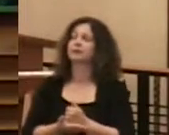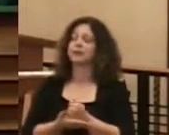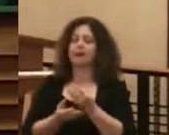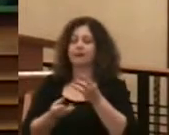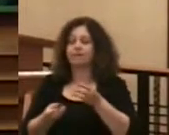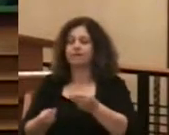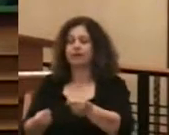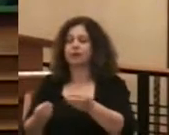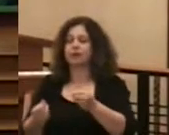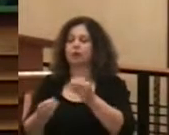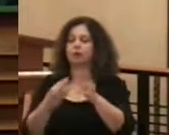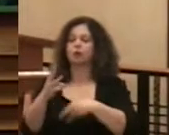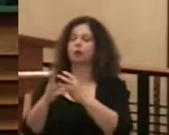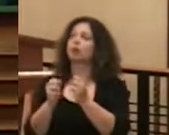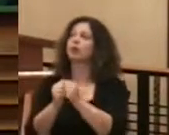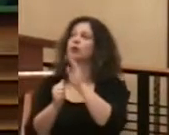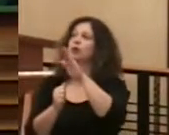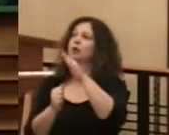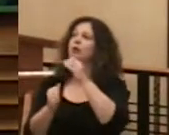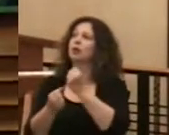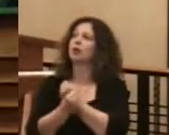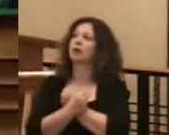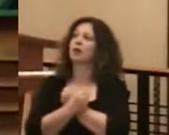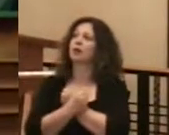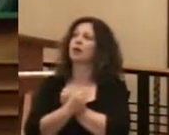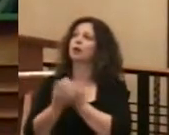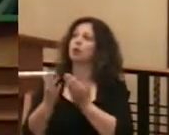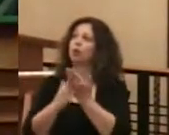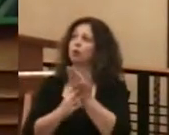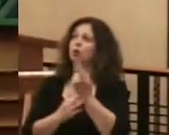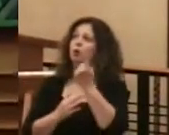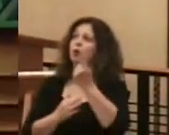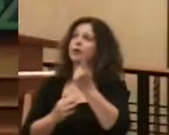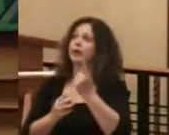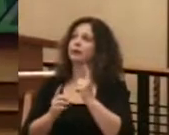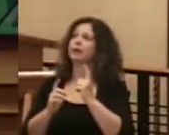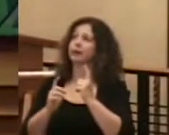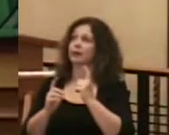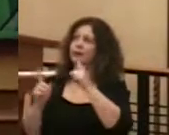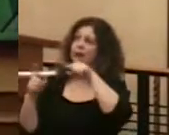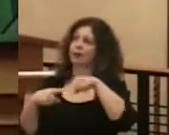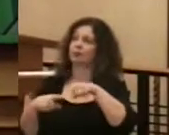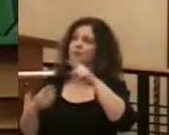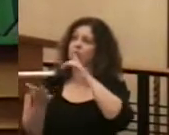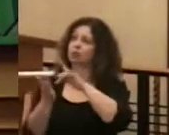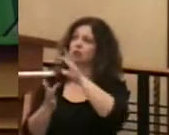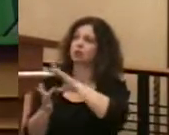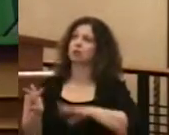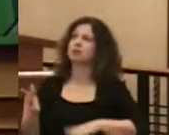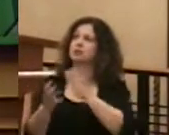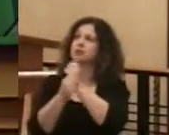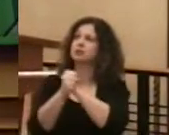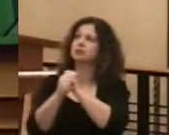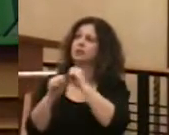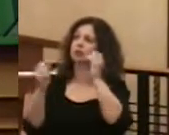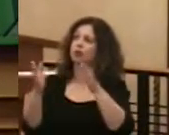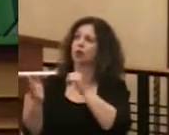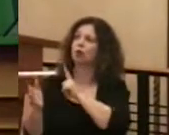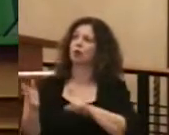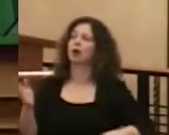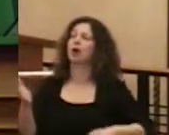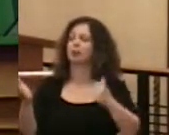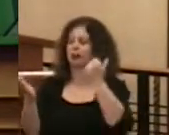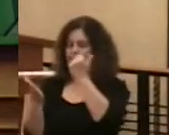world with your love, through the one who gave himself for us, Jesus Christ, our Savior and Lord.